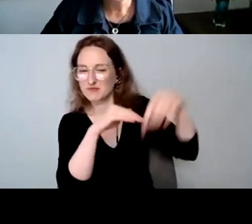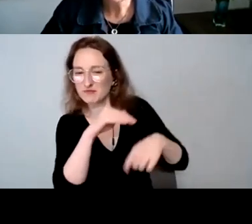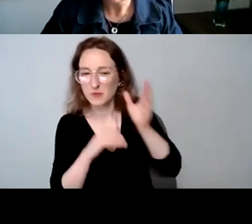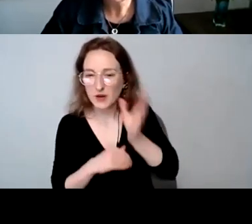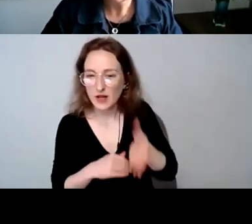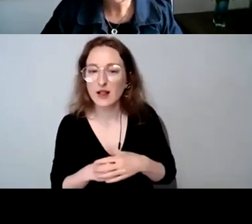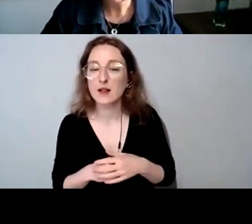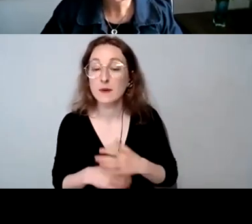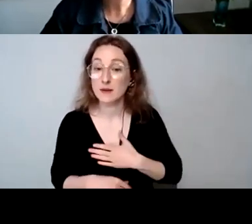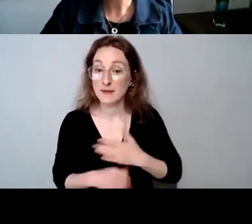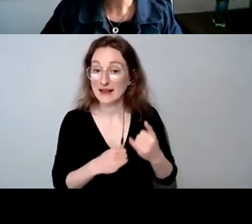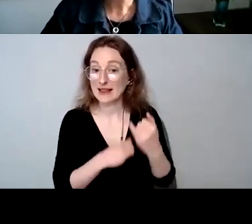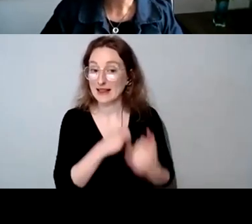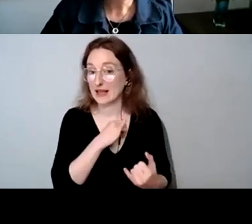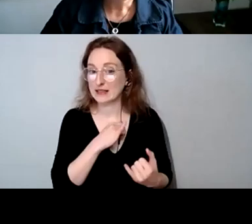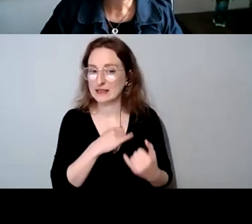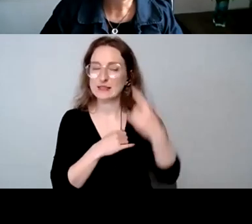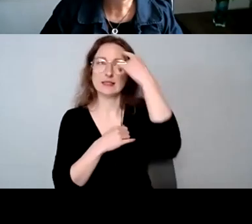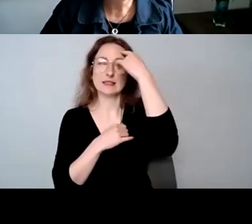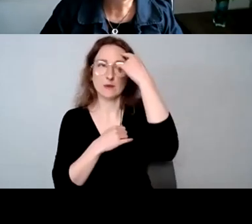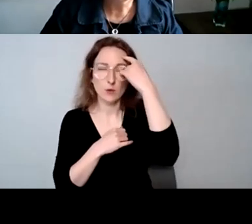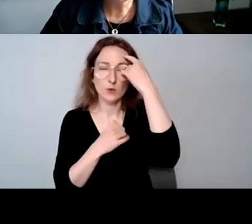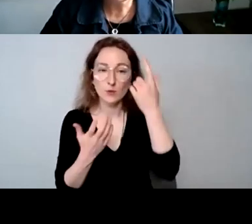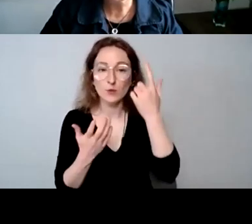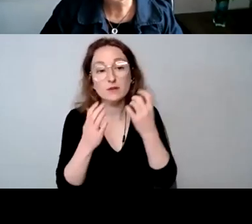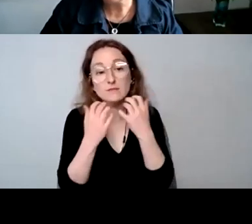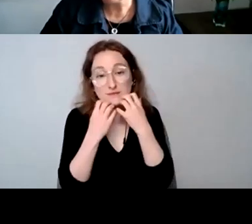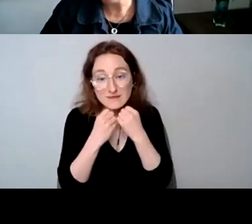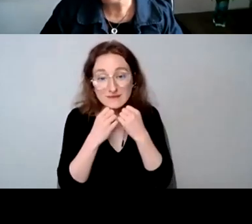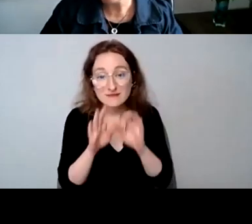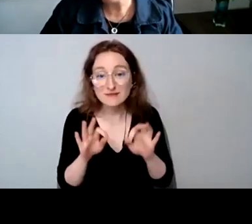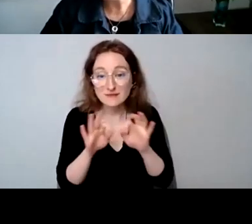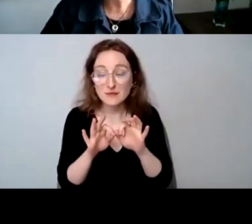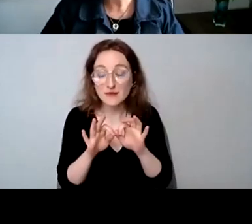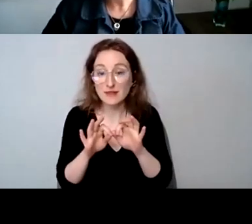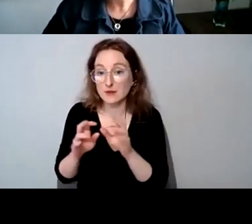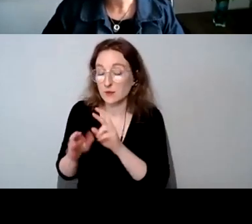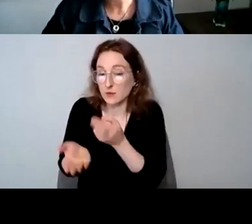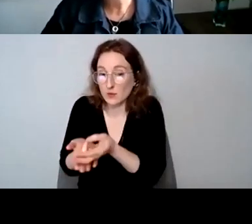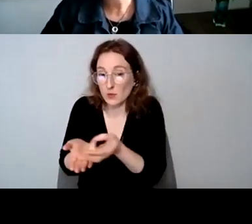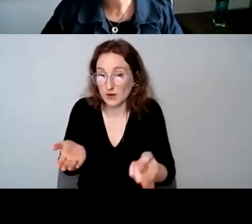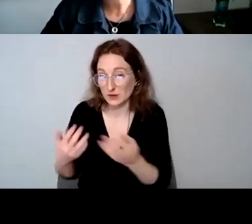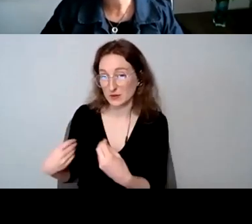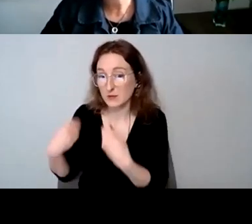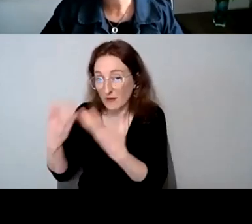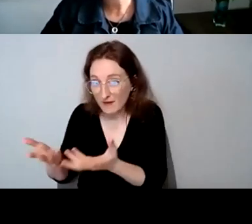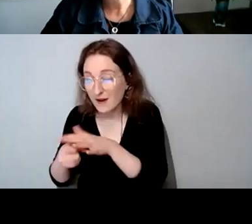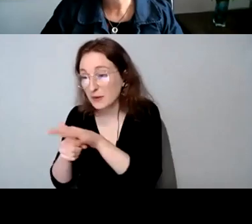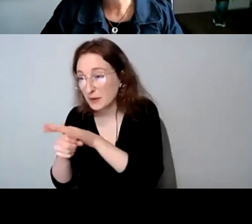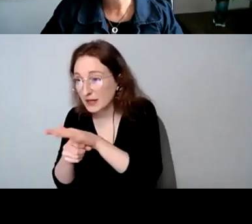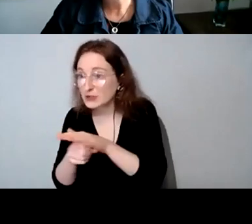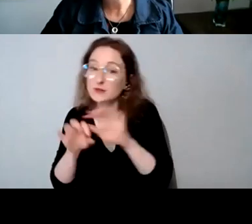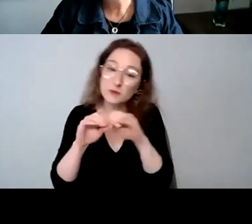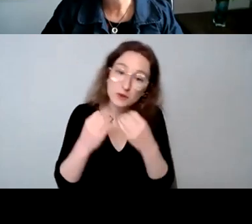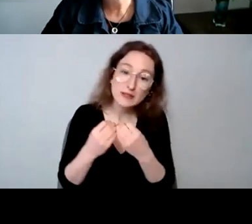my last thought, I think, would be that it matters a lot what kind of resources people have in their regions, in their organizations,